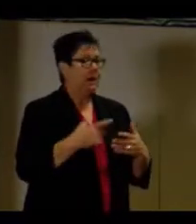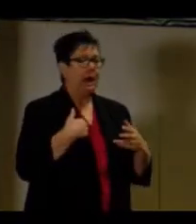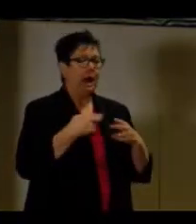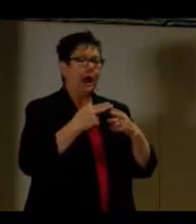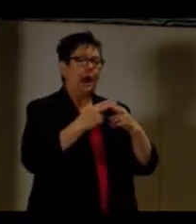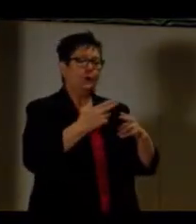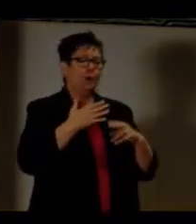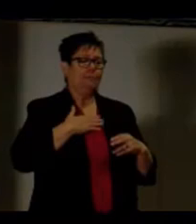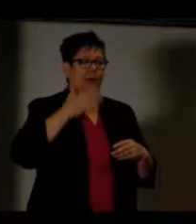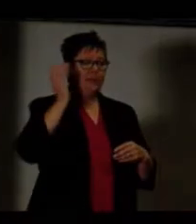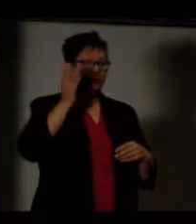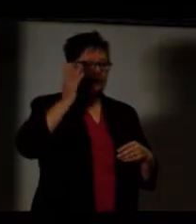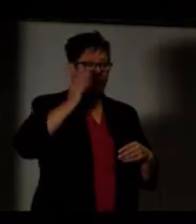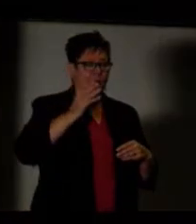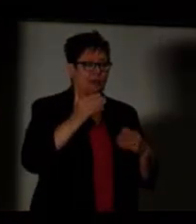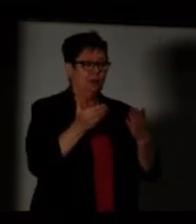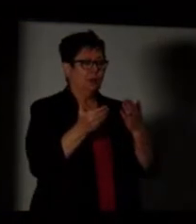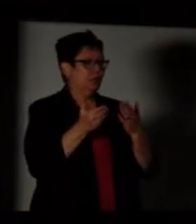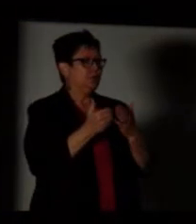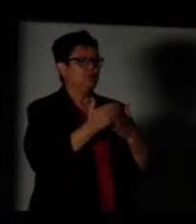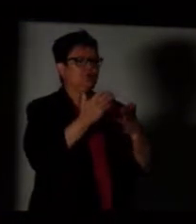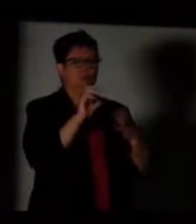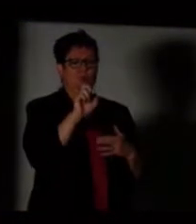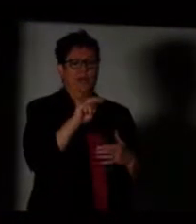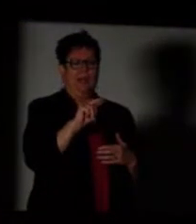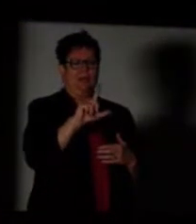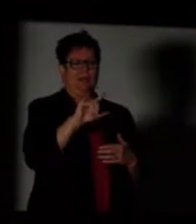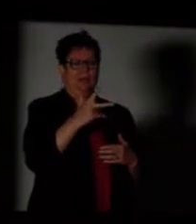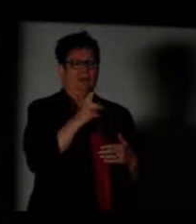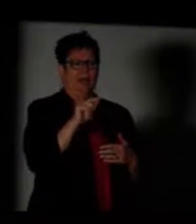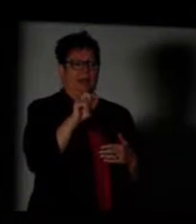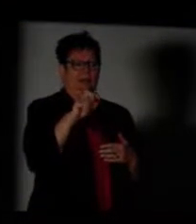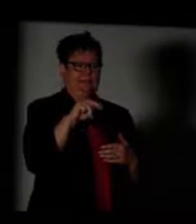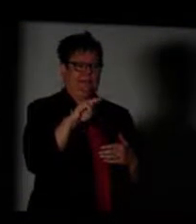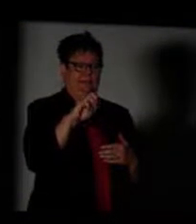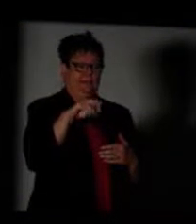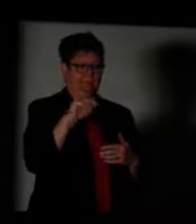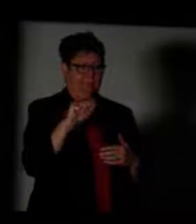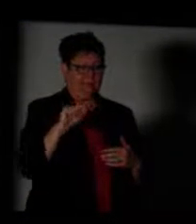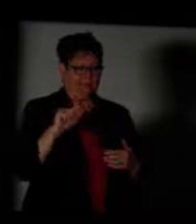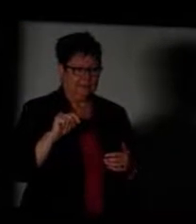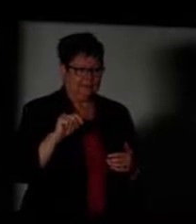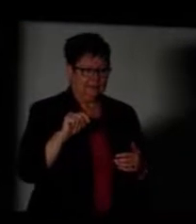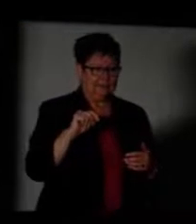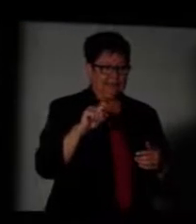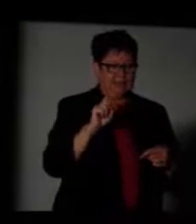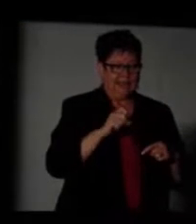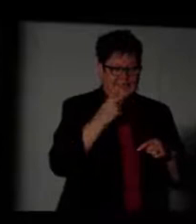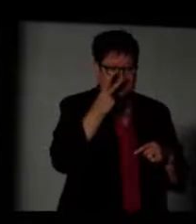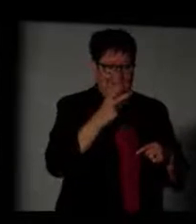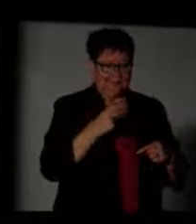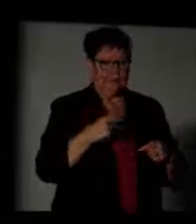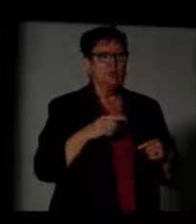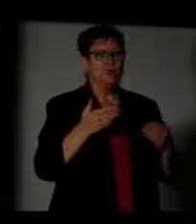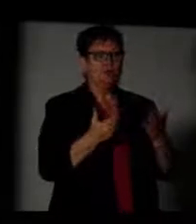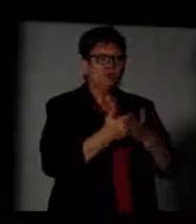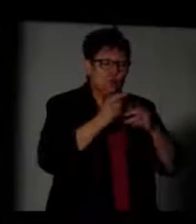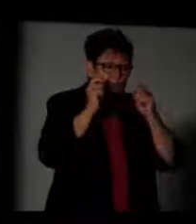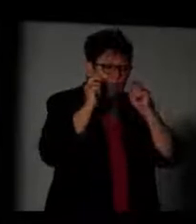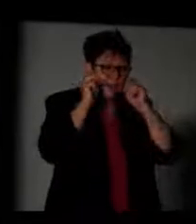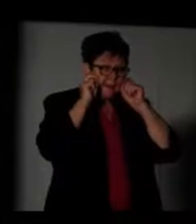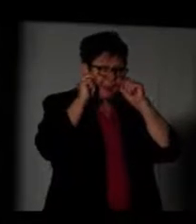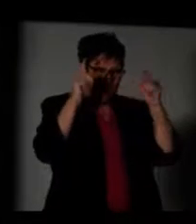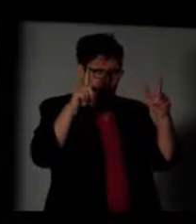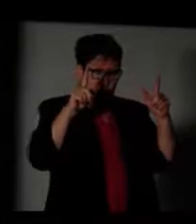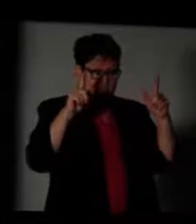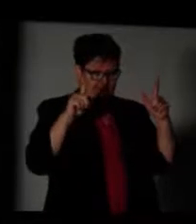talk the New Enlightenment. So I didn't want to be too modest about what we're trying to do.